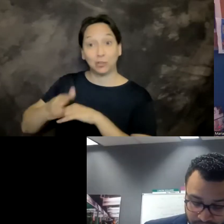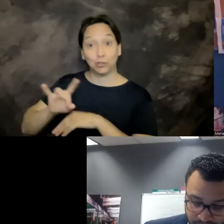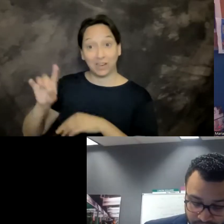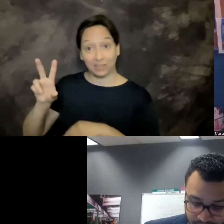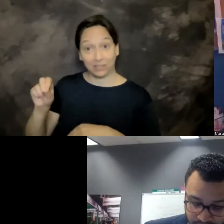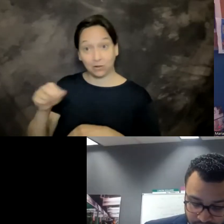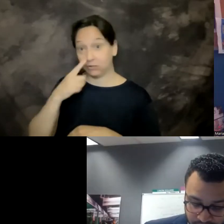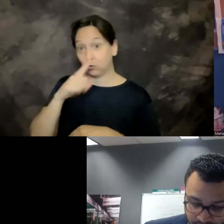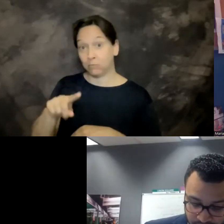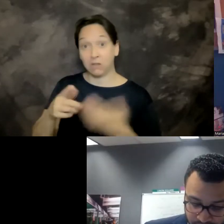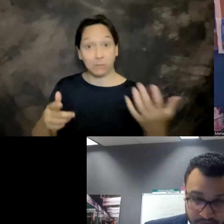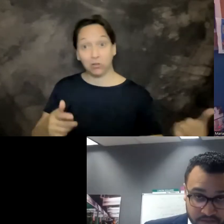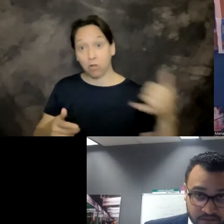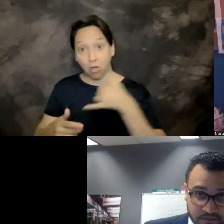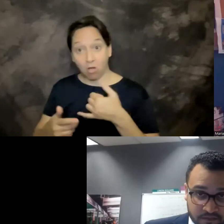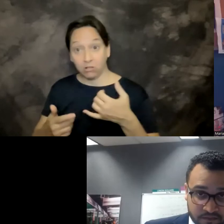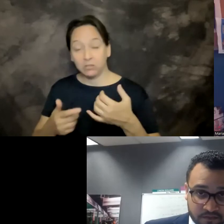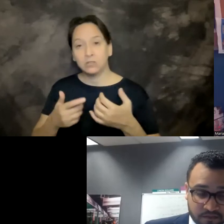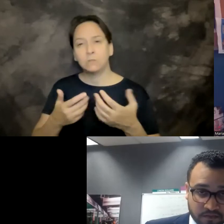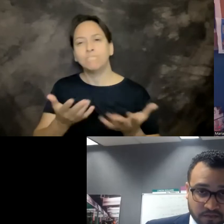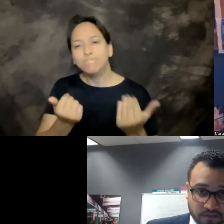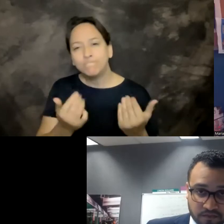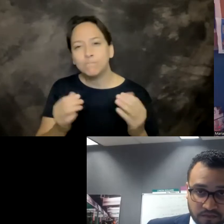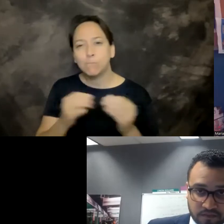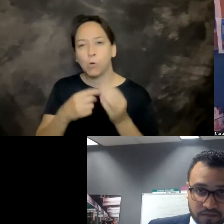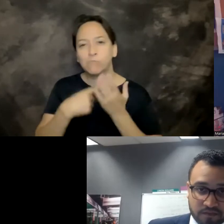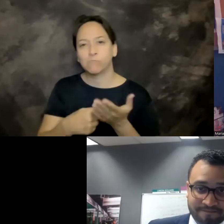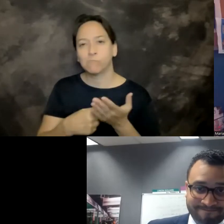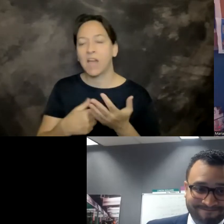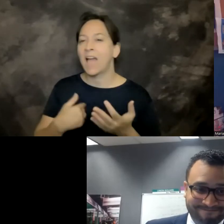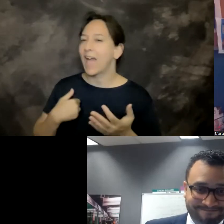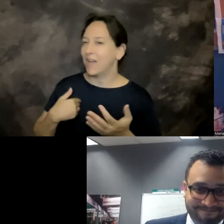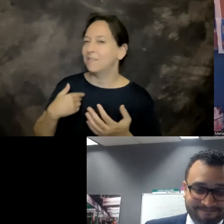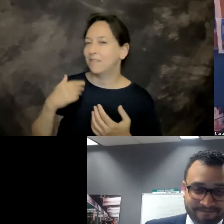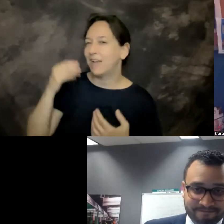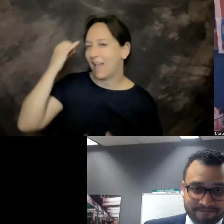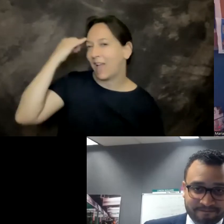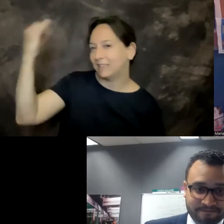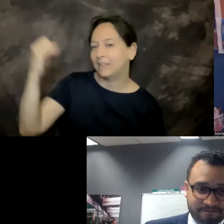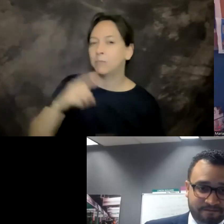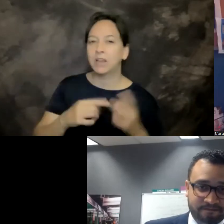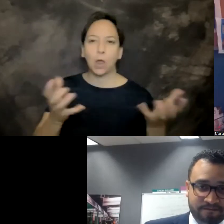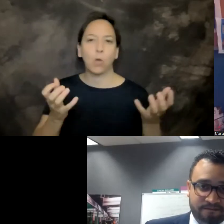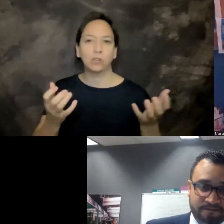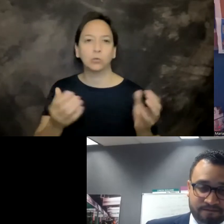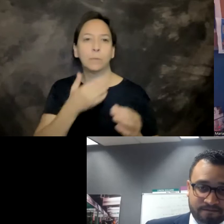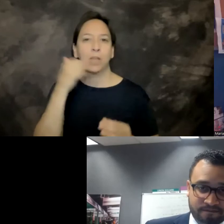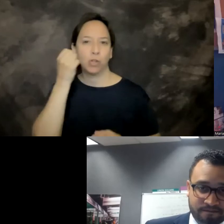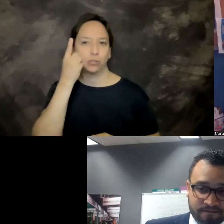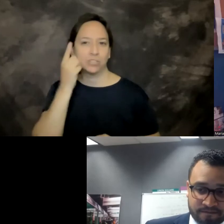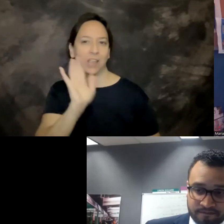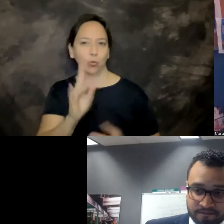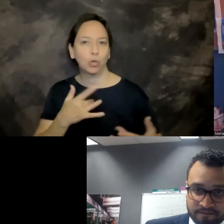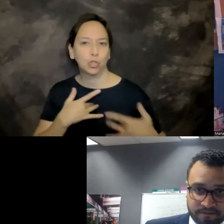just hop on a phone call with you to better understand. I have my own theories. I want to better understand what the concerns are, but I do want to get to the